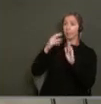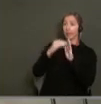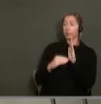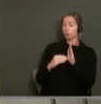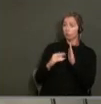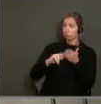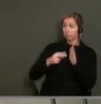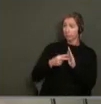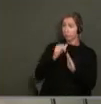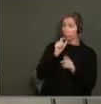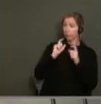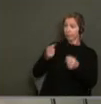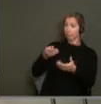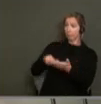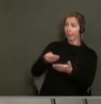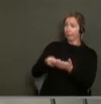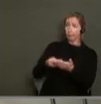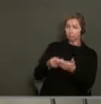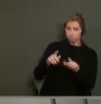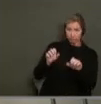don't get that money anymore?